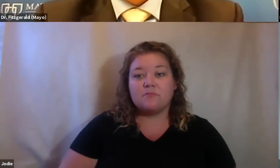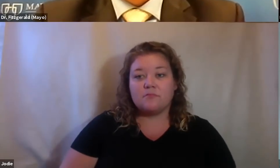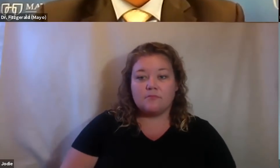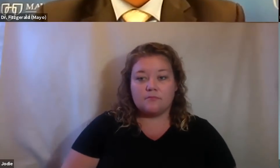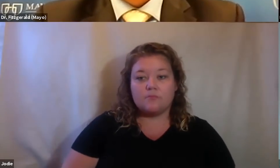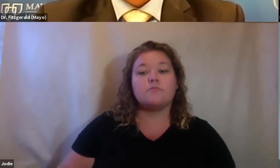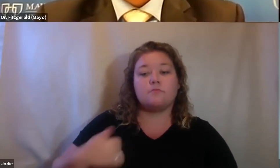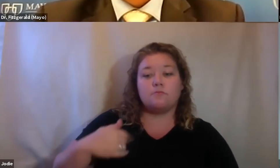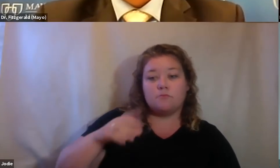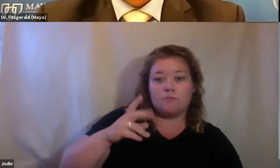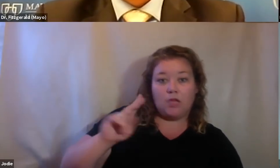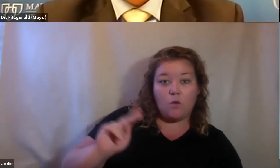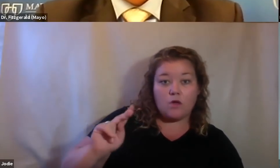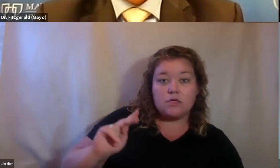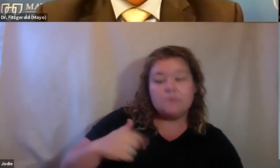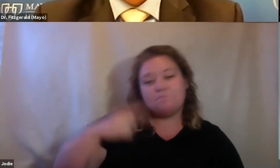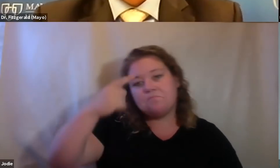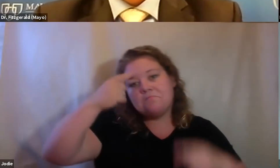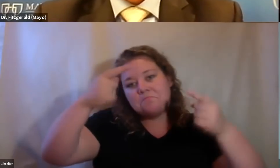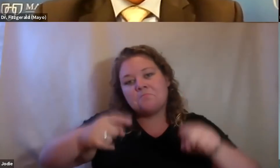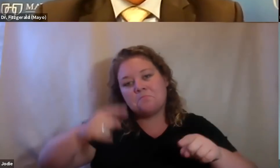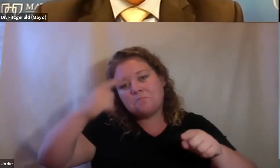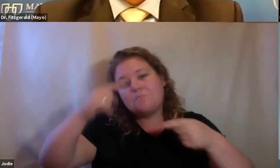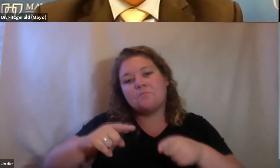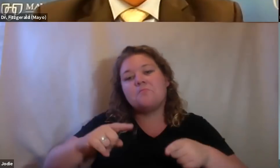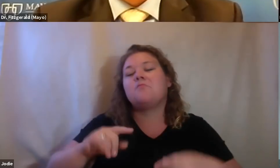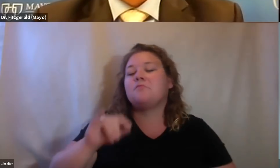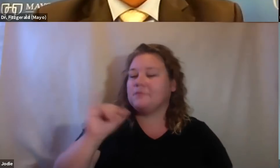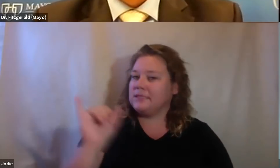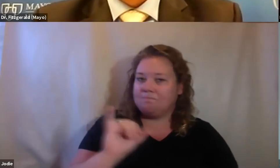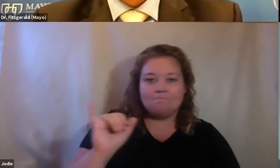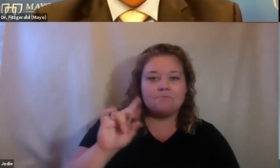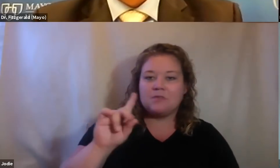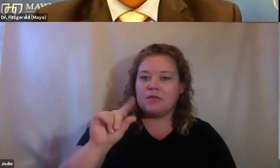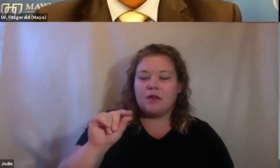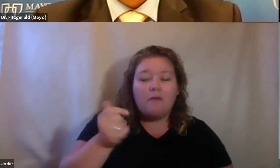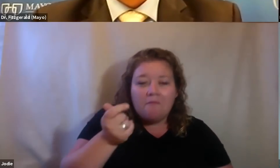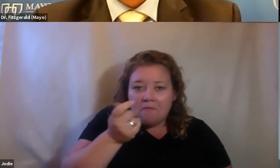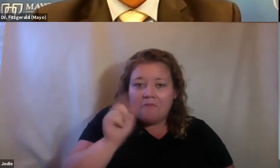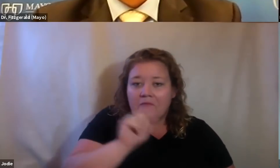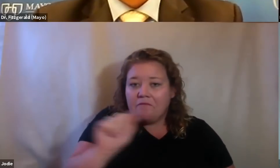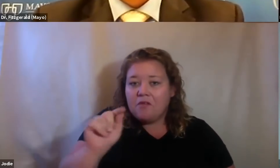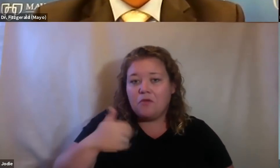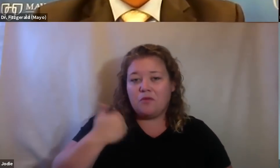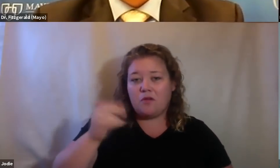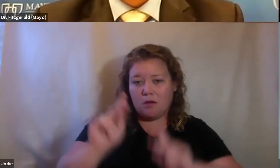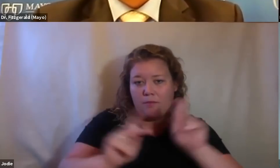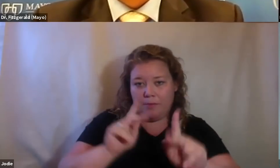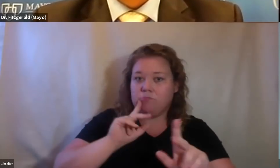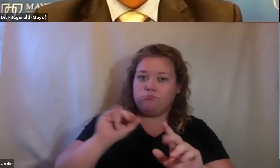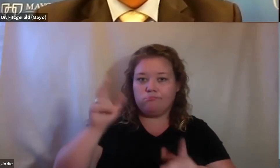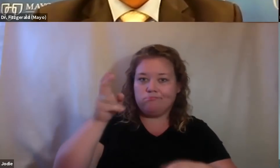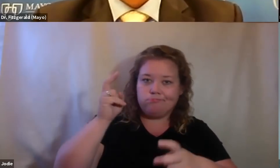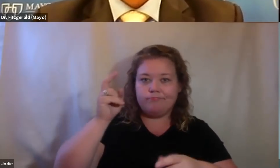Yeah, I concur. I think the data is what it's been. There's been low numbers of young patients that have been positive sporadically, but we're not seeing any